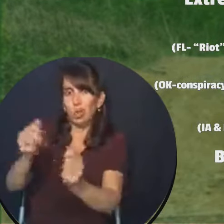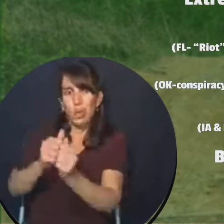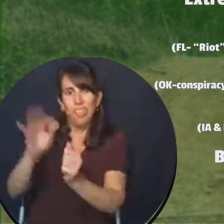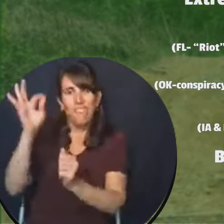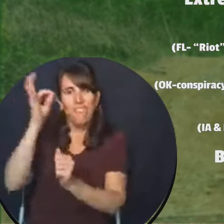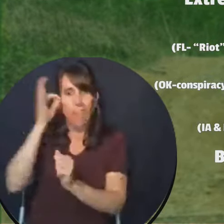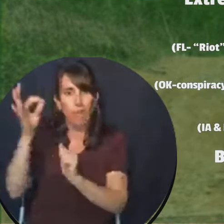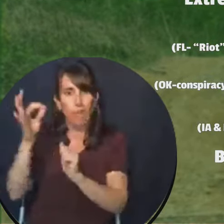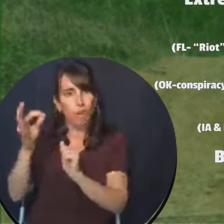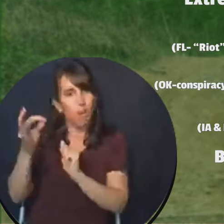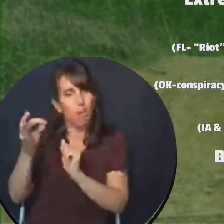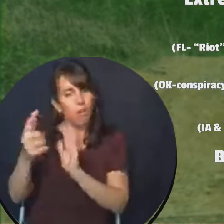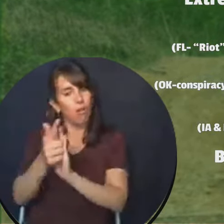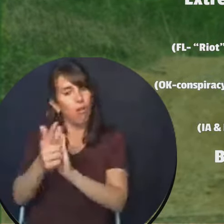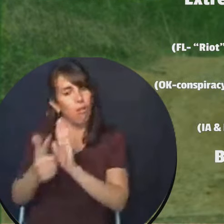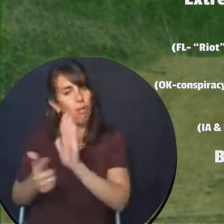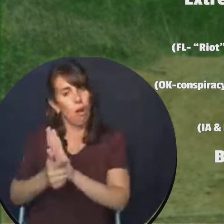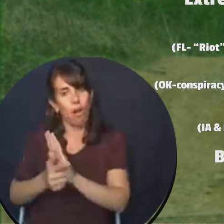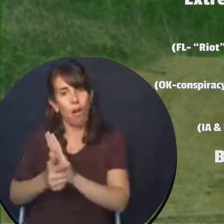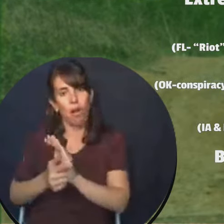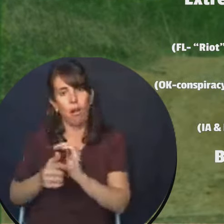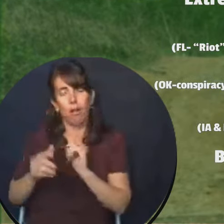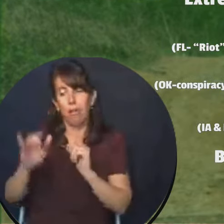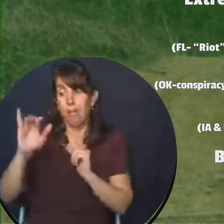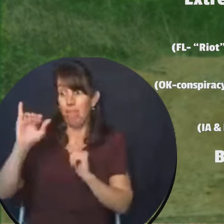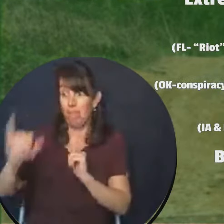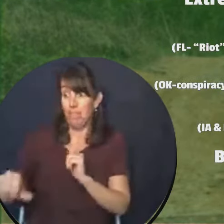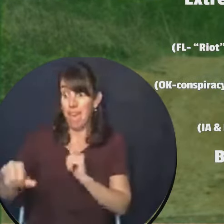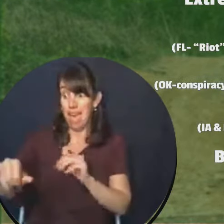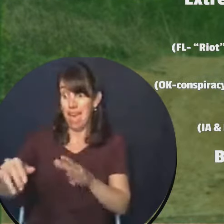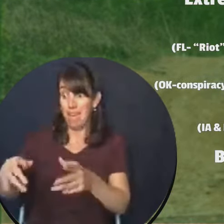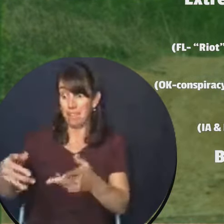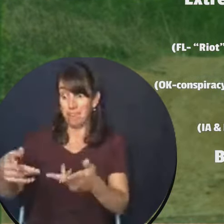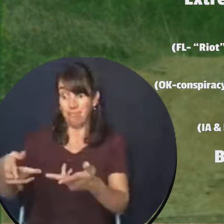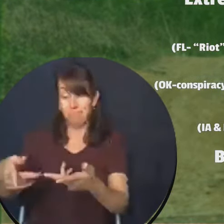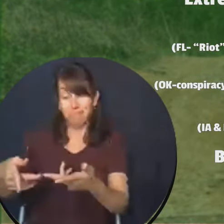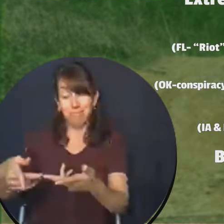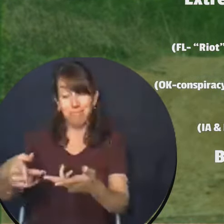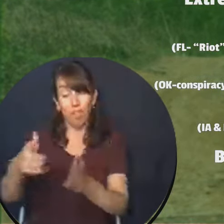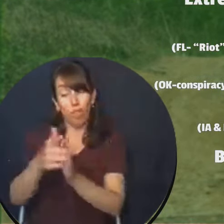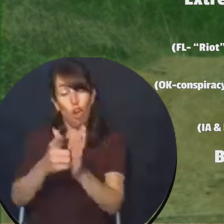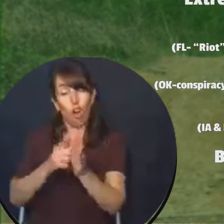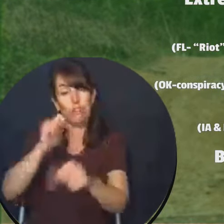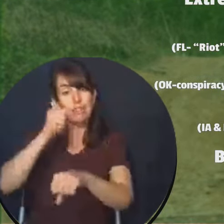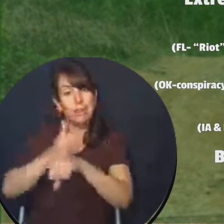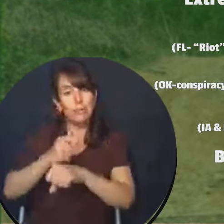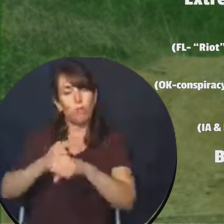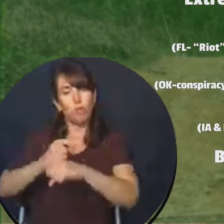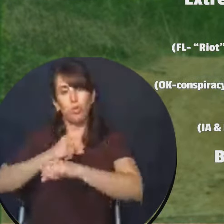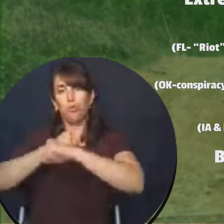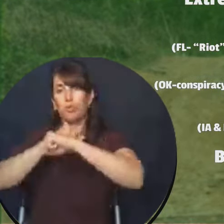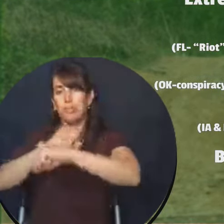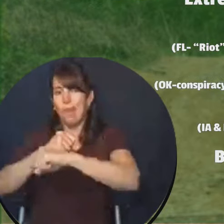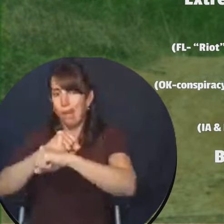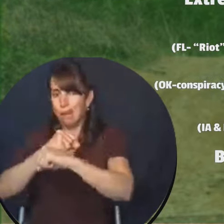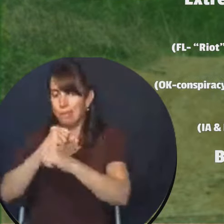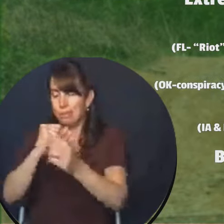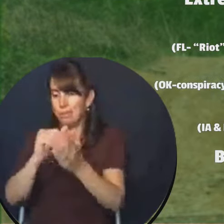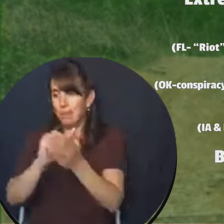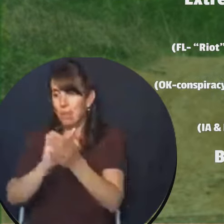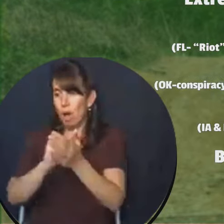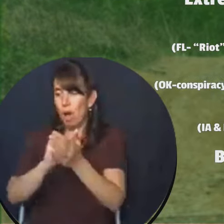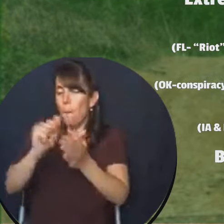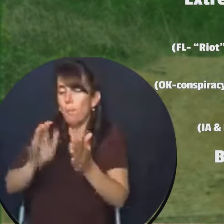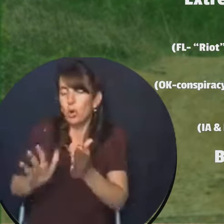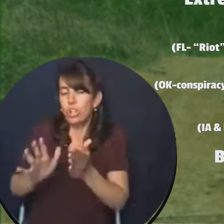ostensibly passed to protect abortion clinics from right-wing protest and violence.